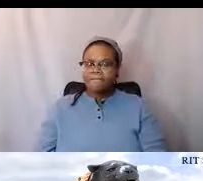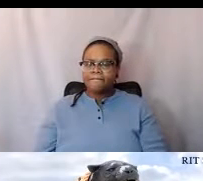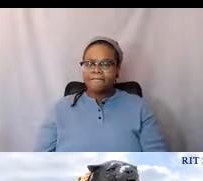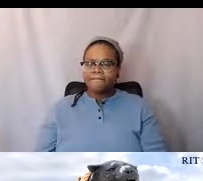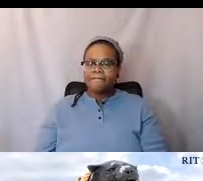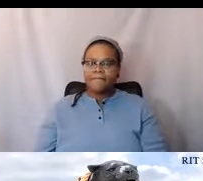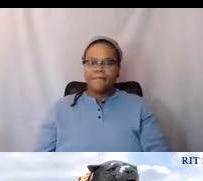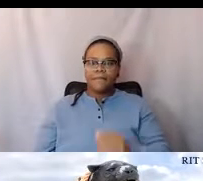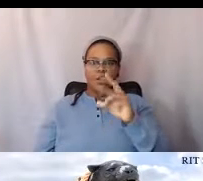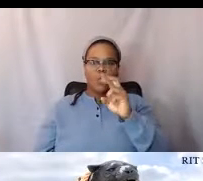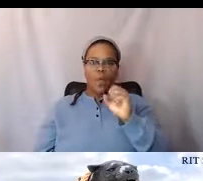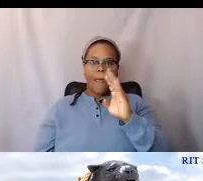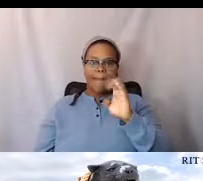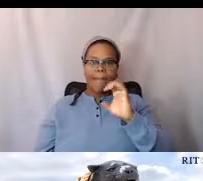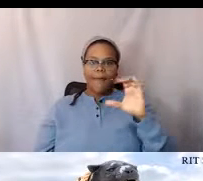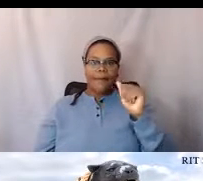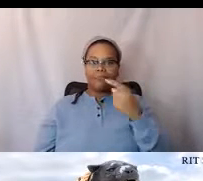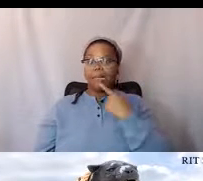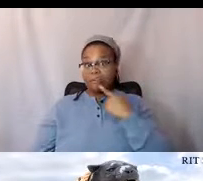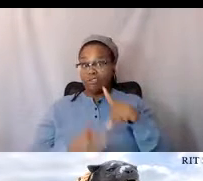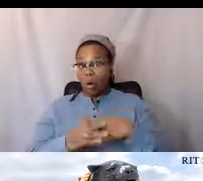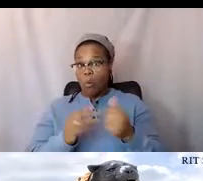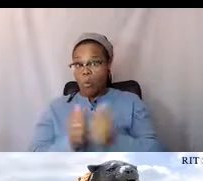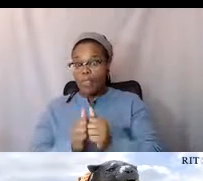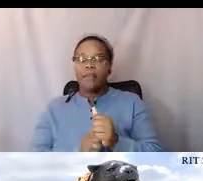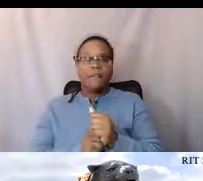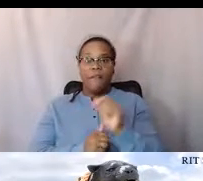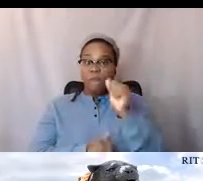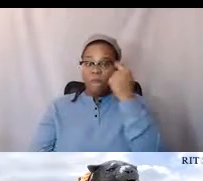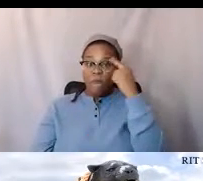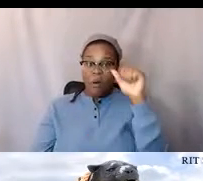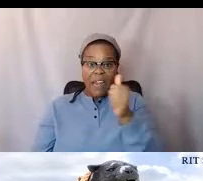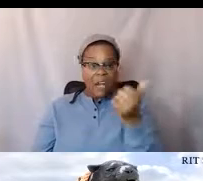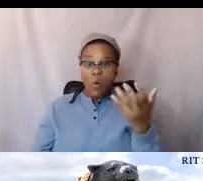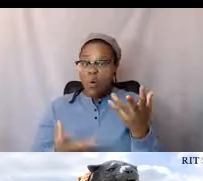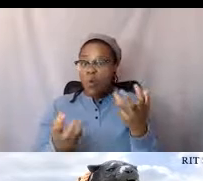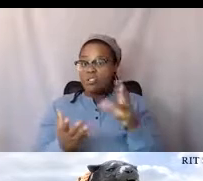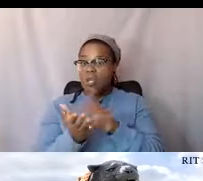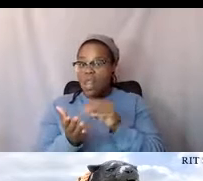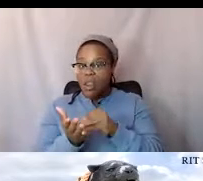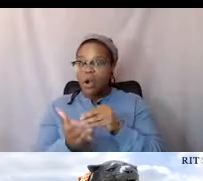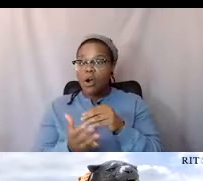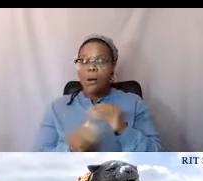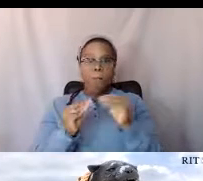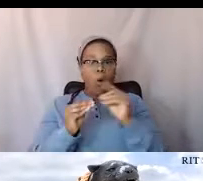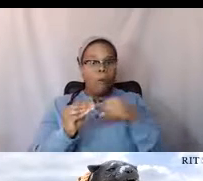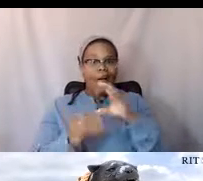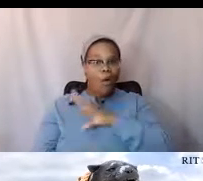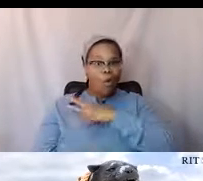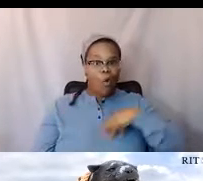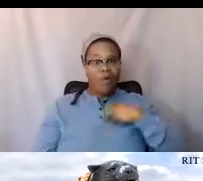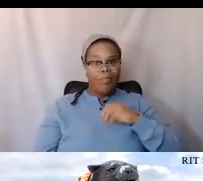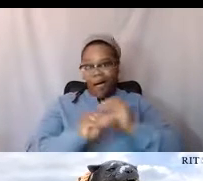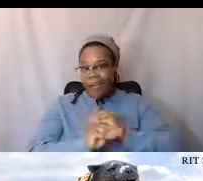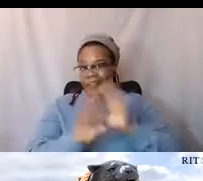Well, I'll jump in. For anyone who wants to learn more about Croatia, the obvious answer is